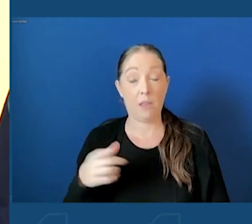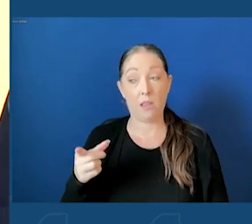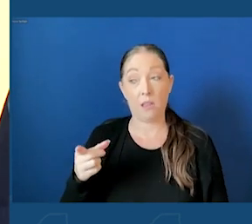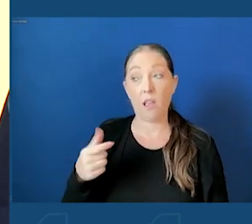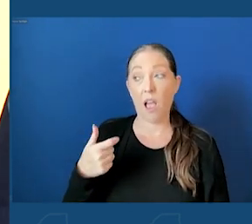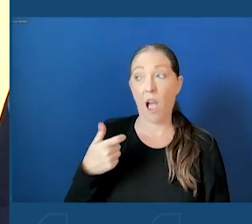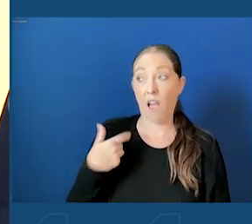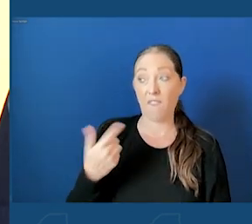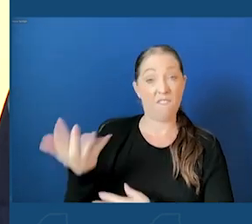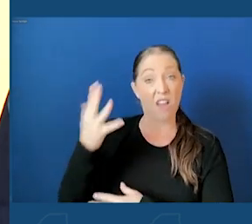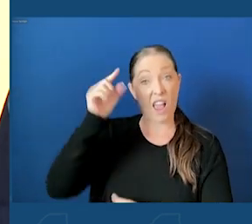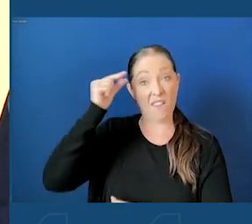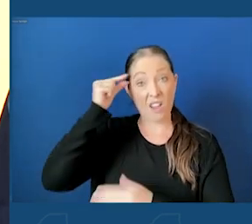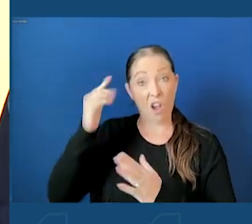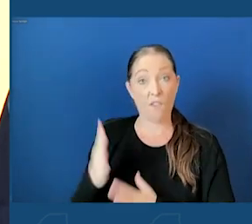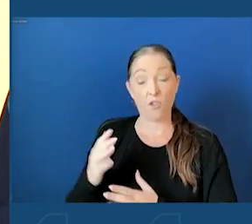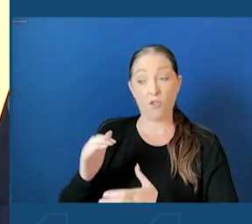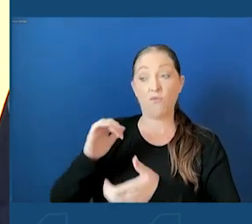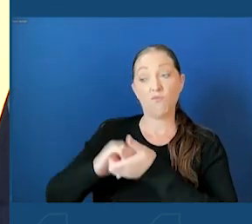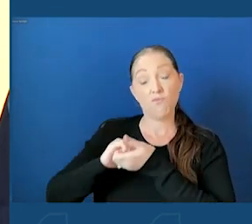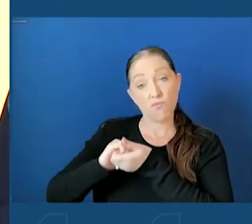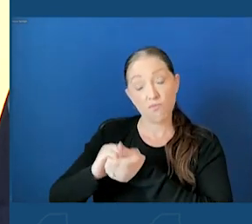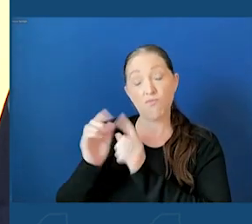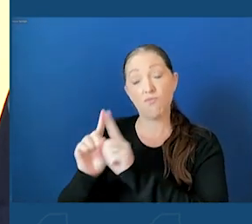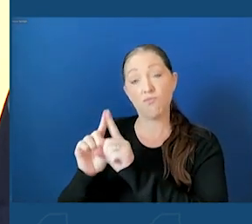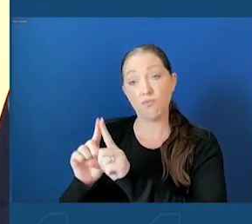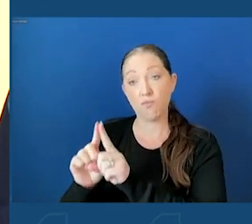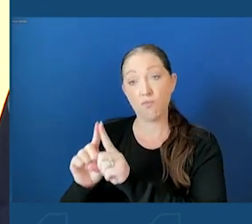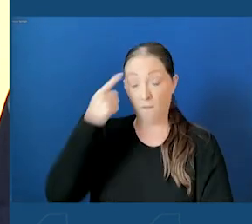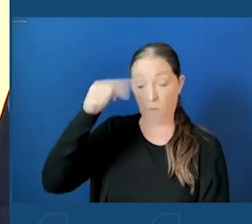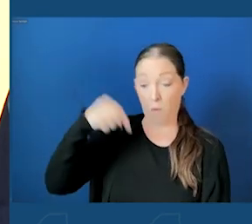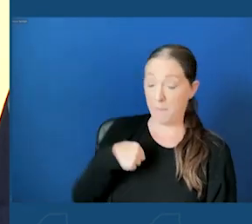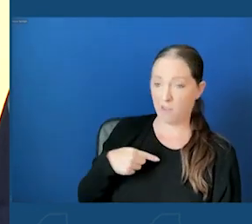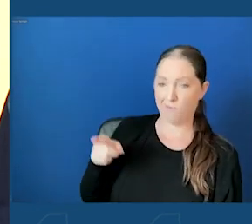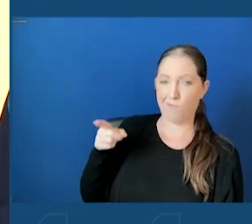me, she's the best governor that I've served.